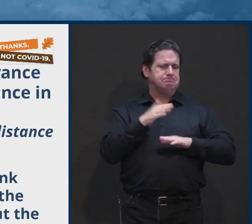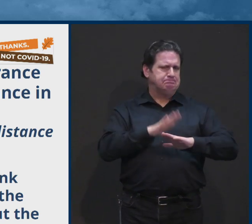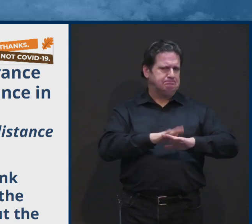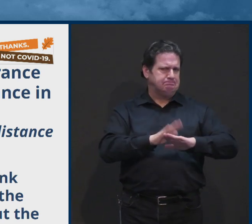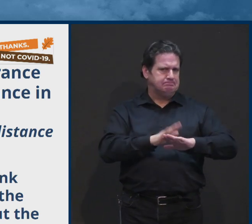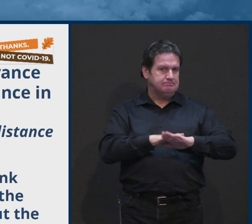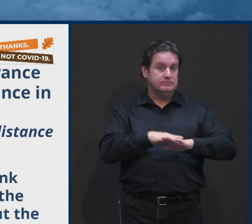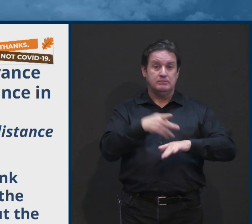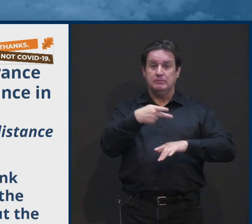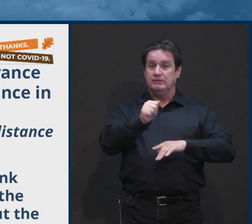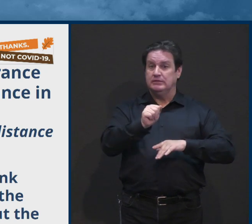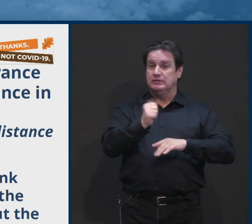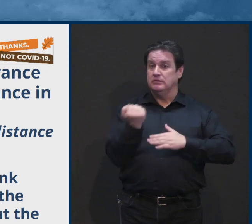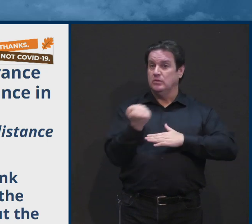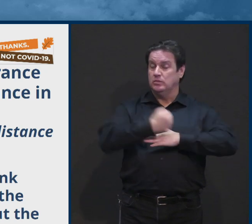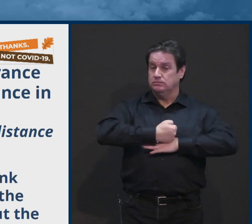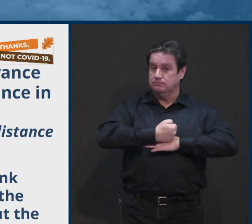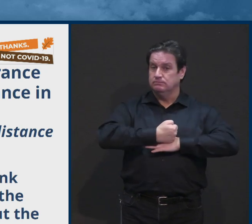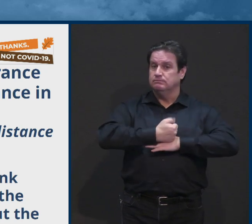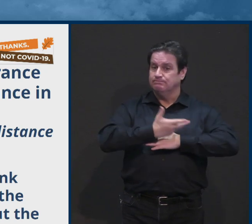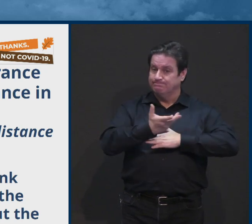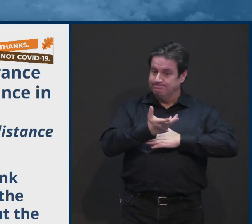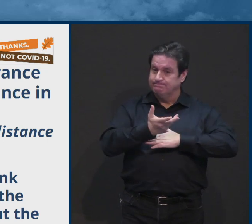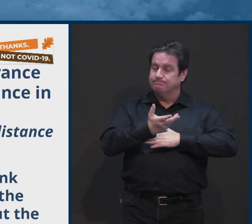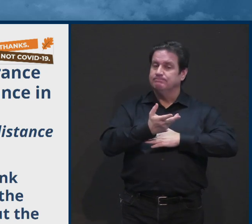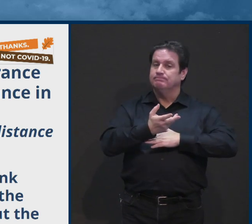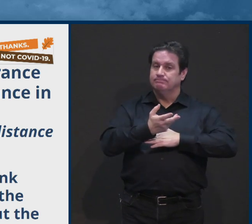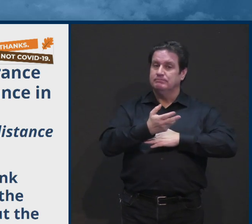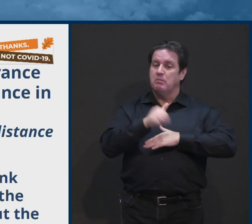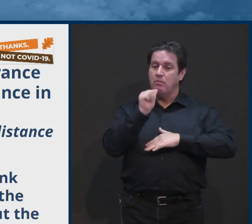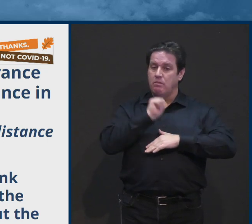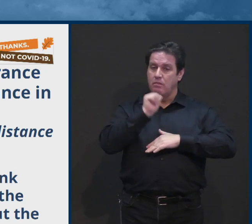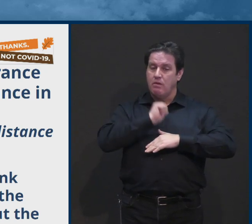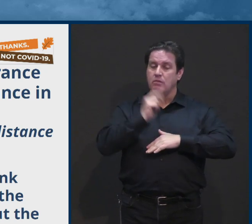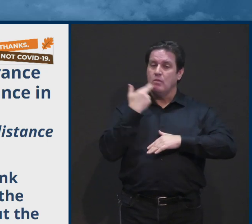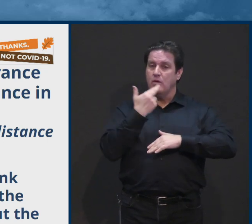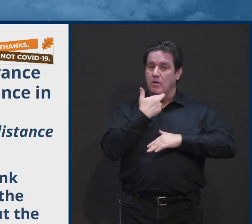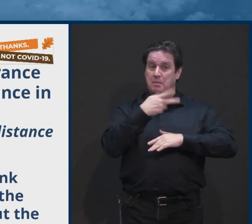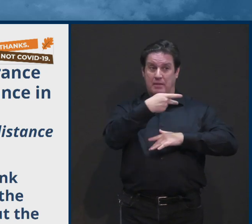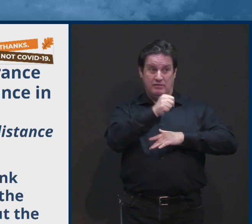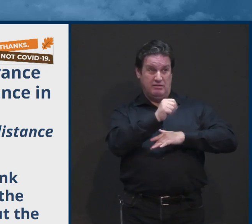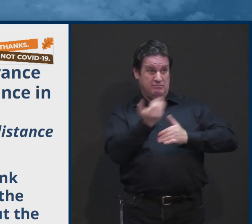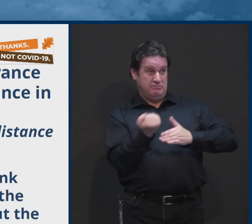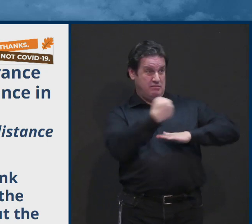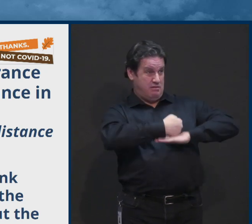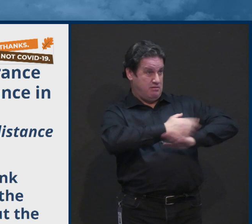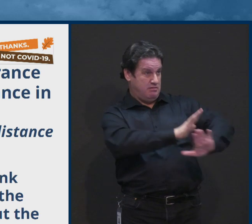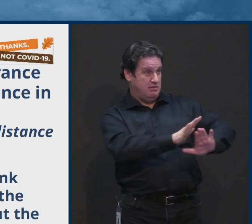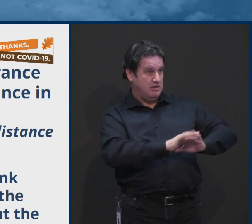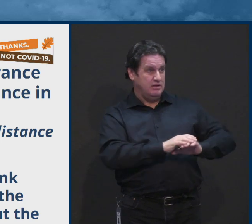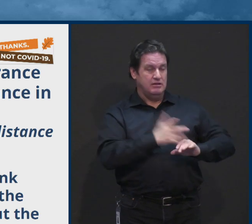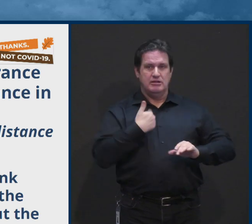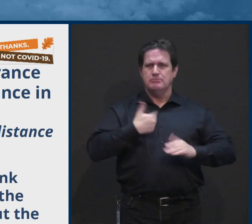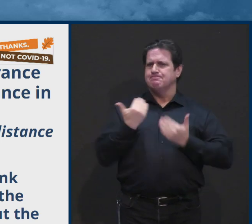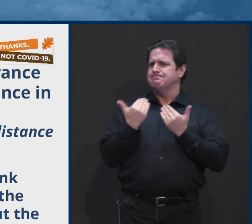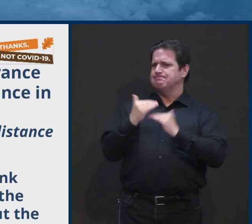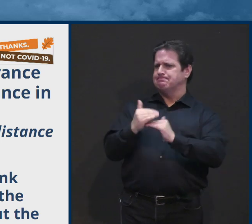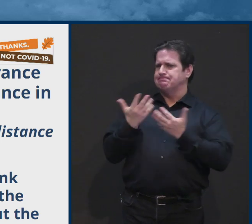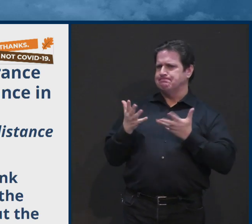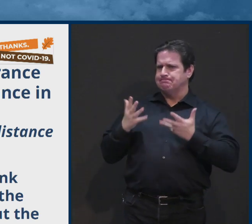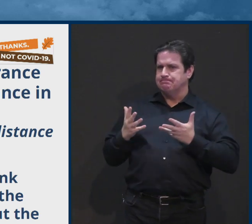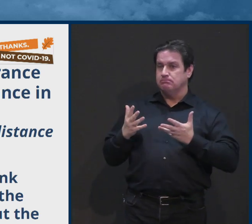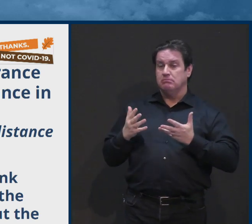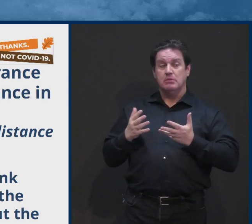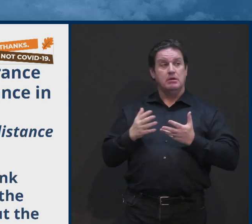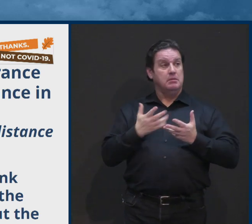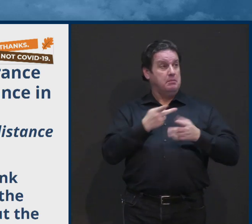Pennsylvania is closing down those venues, which means that there may be other people coming to our state